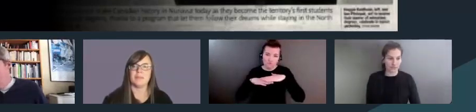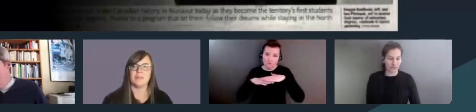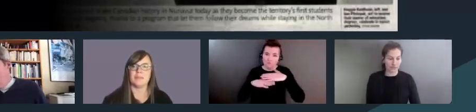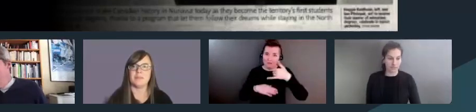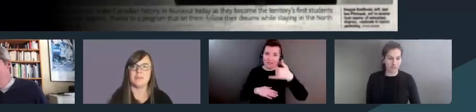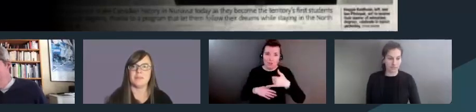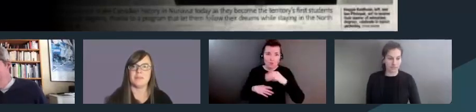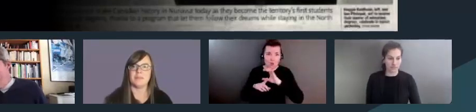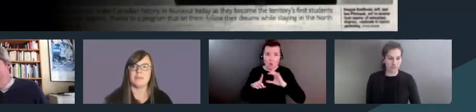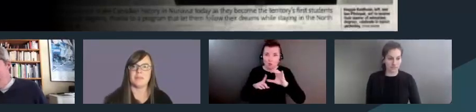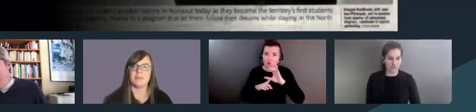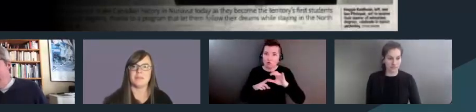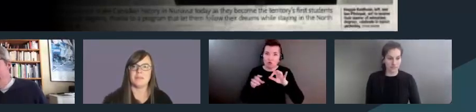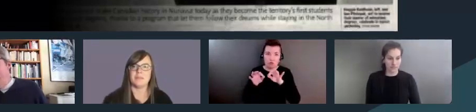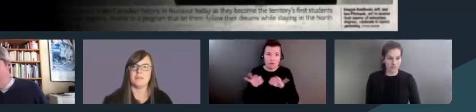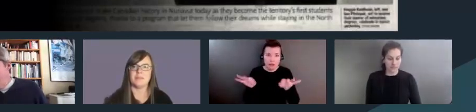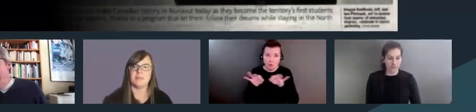had